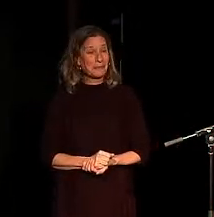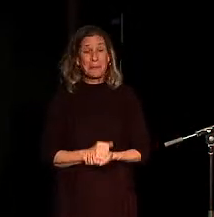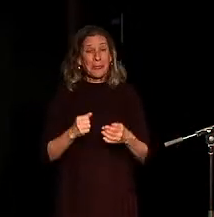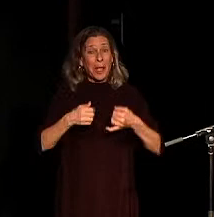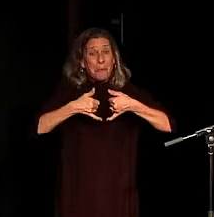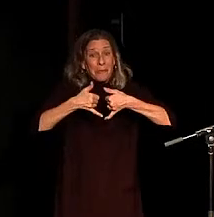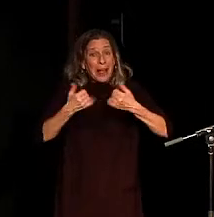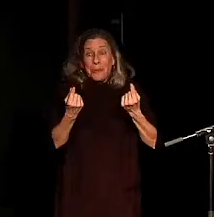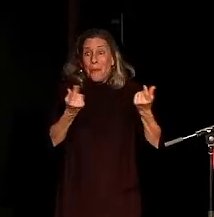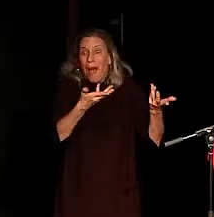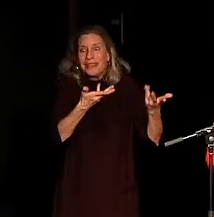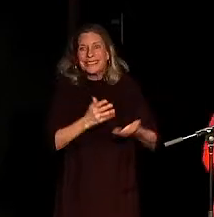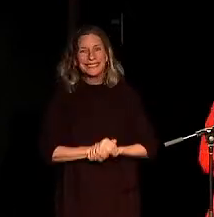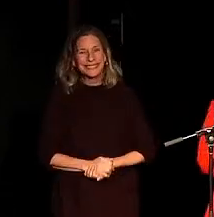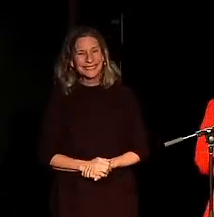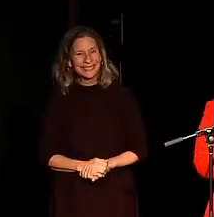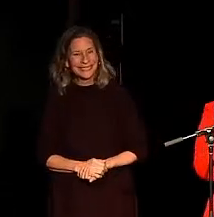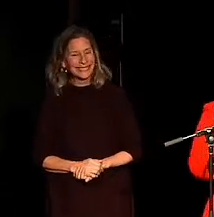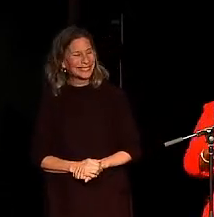What are the prizes?